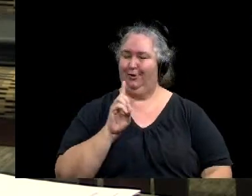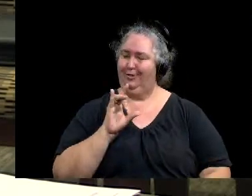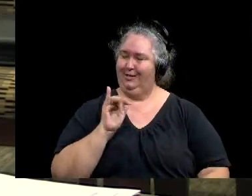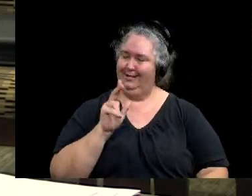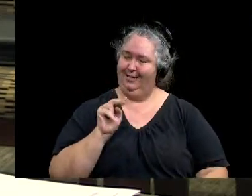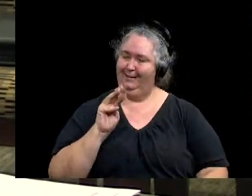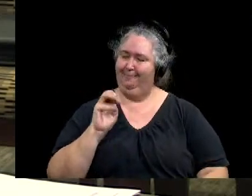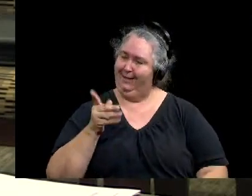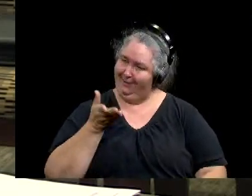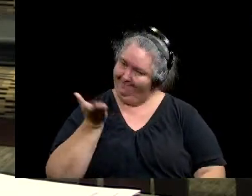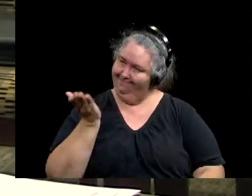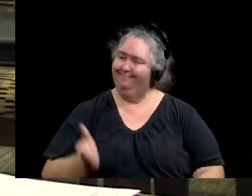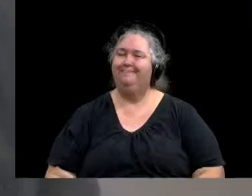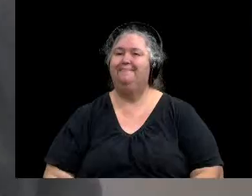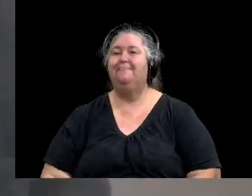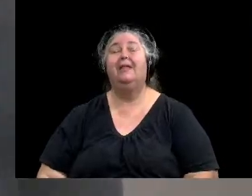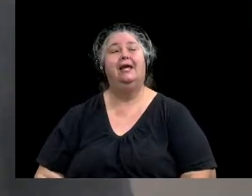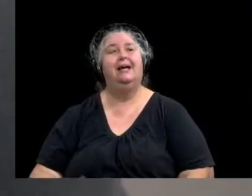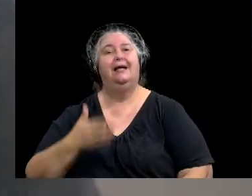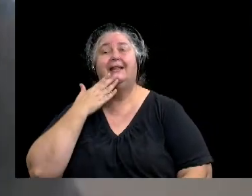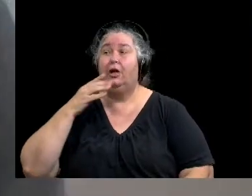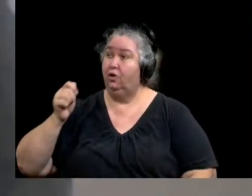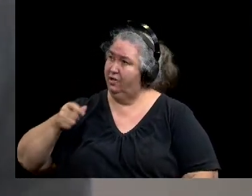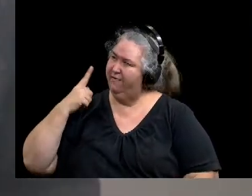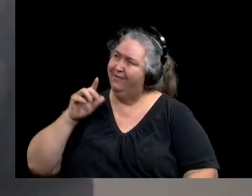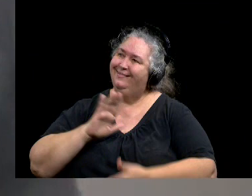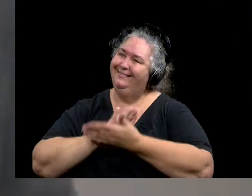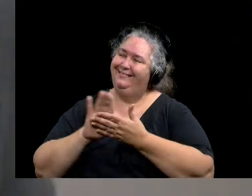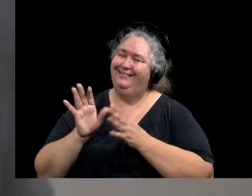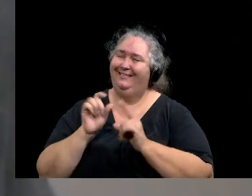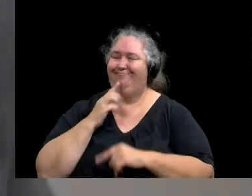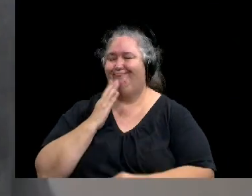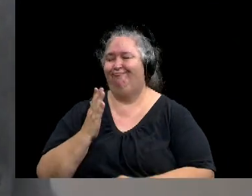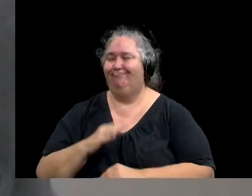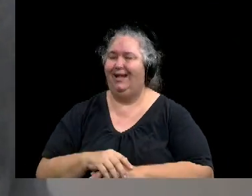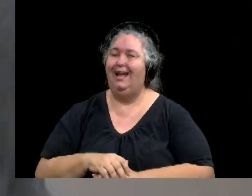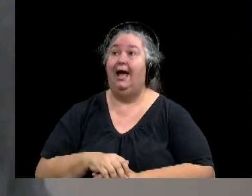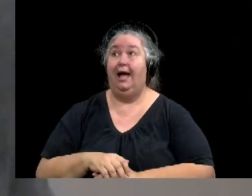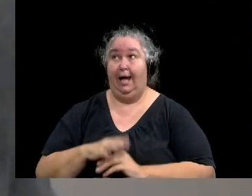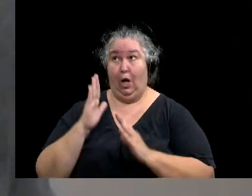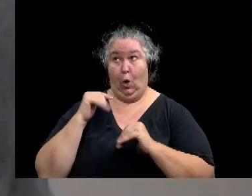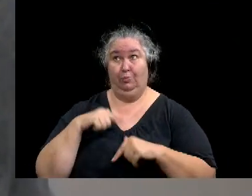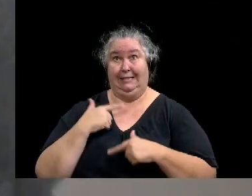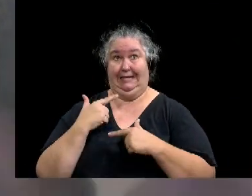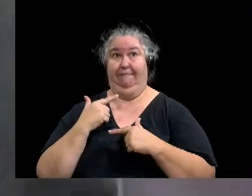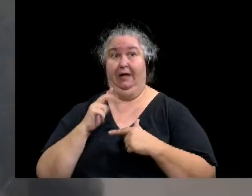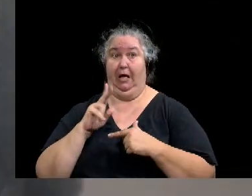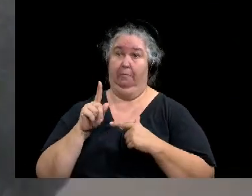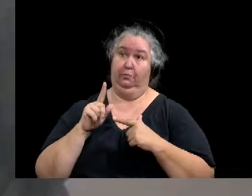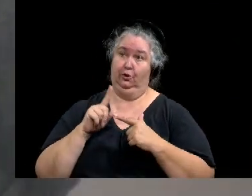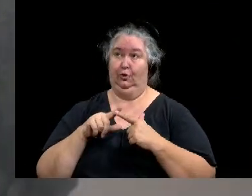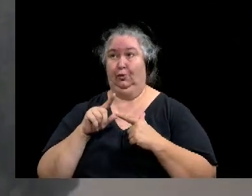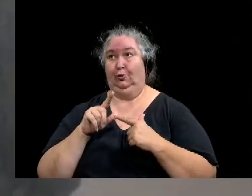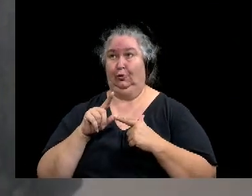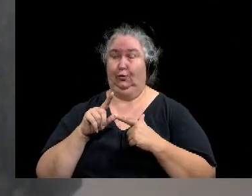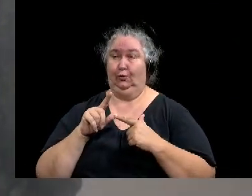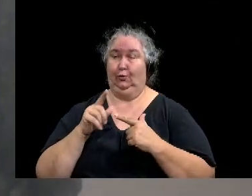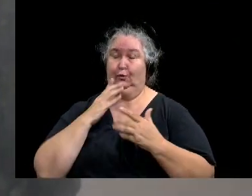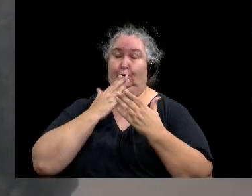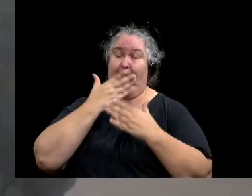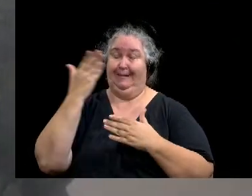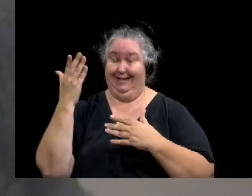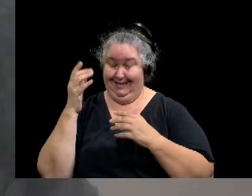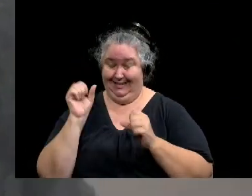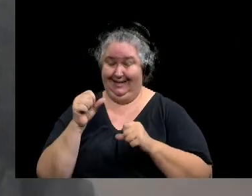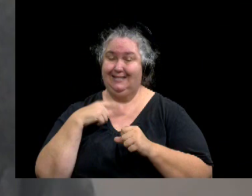Dylan? Thank you, Judge, for those kind words. I hope to live up to it. And again, I echo those congratulations to